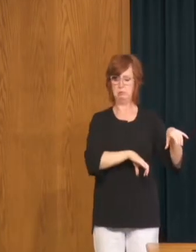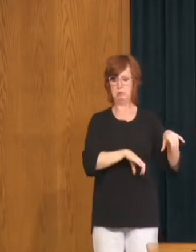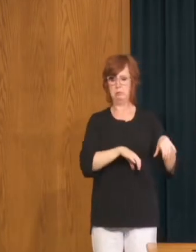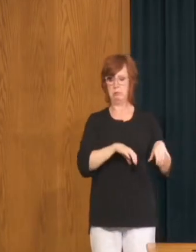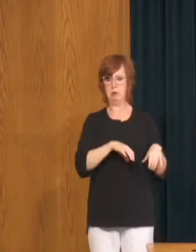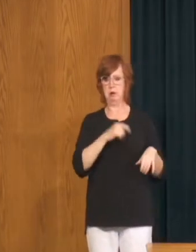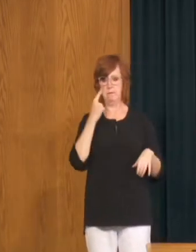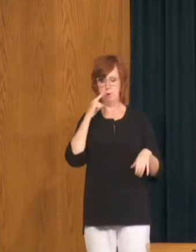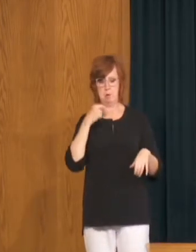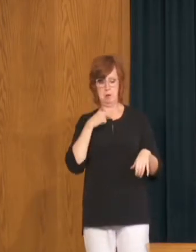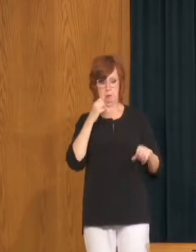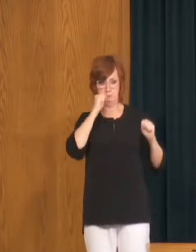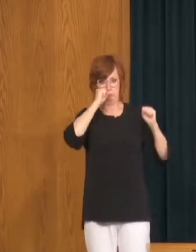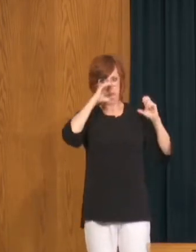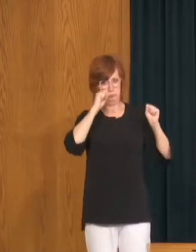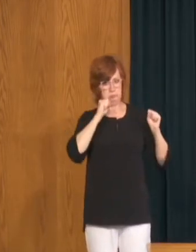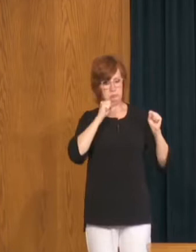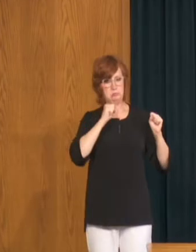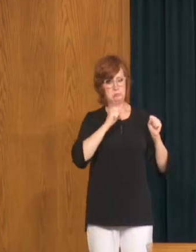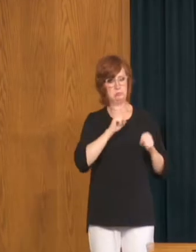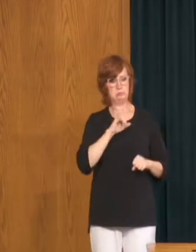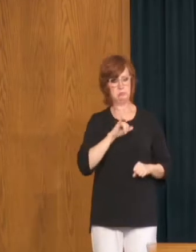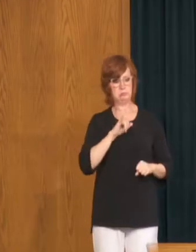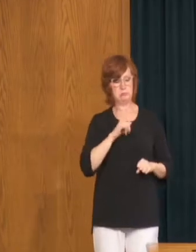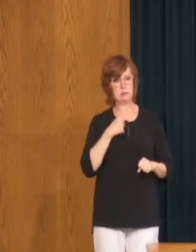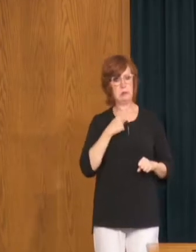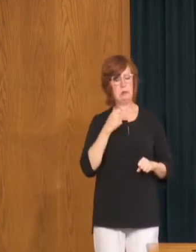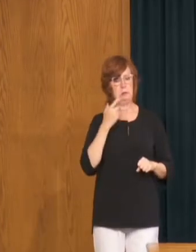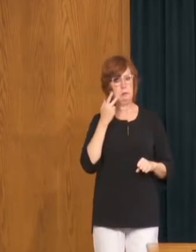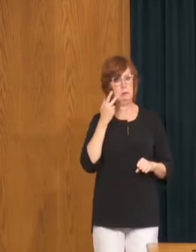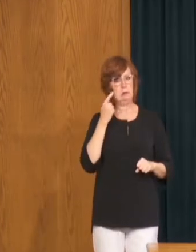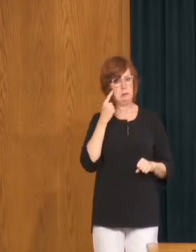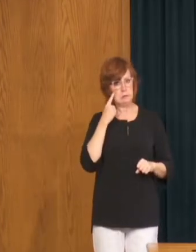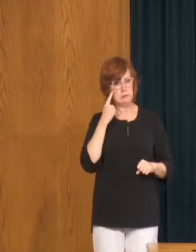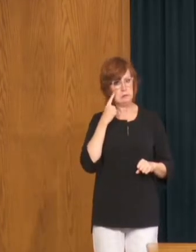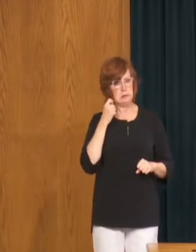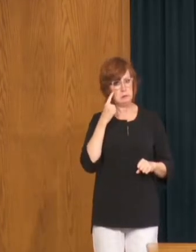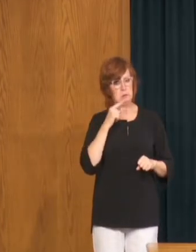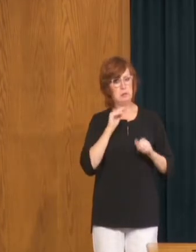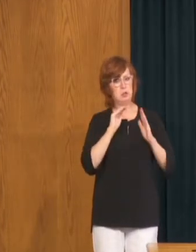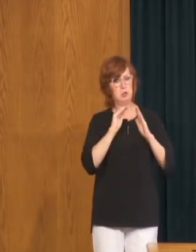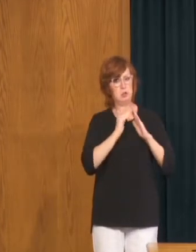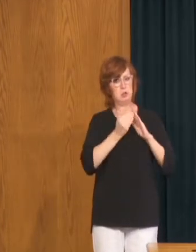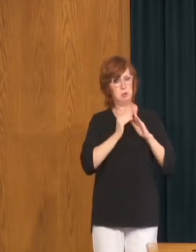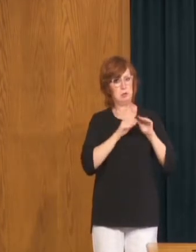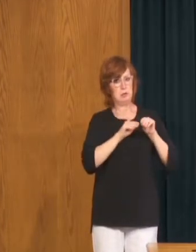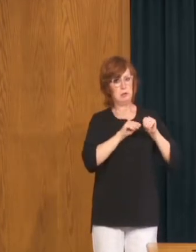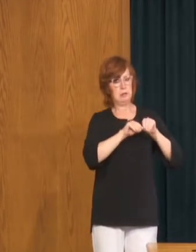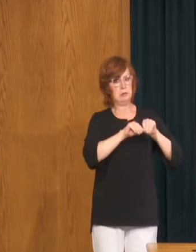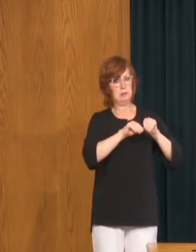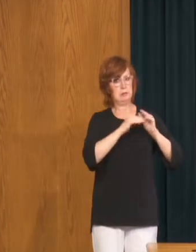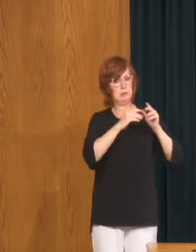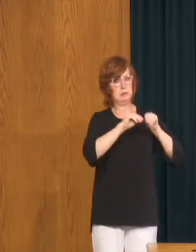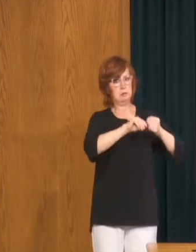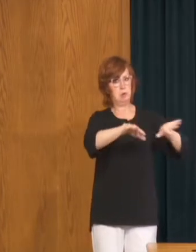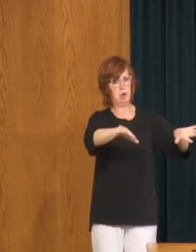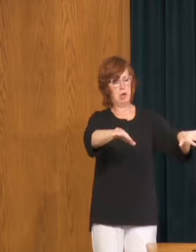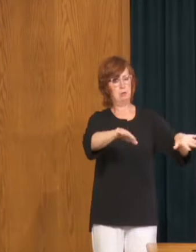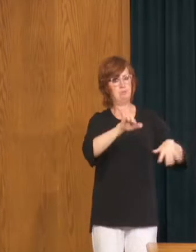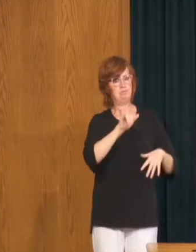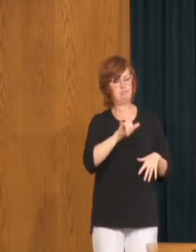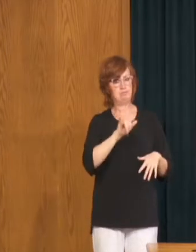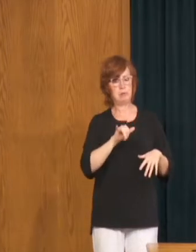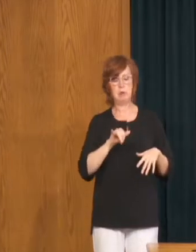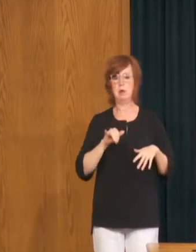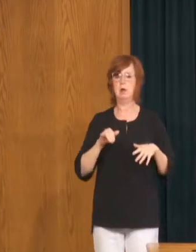community transmission that is now emerging. So while the precautions that we should take all the